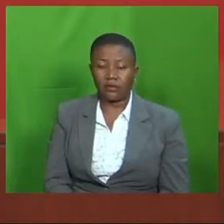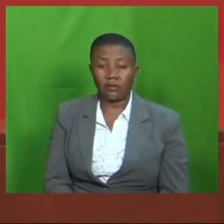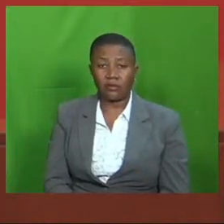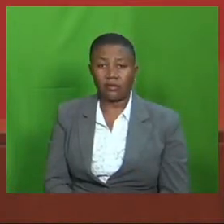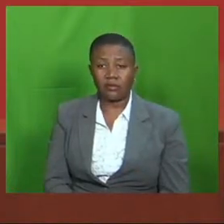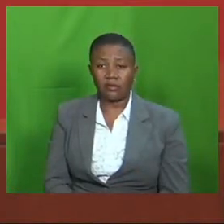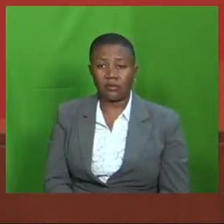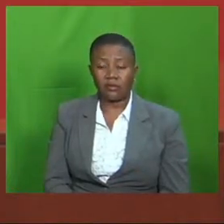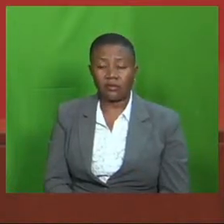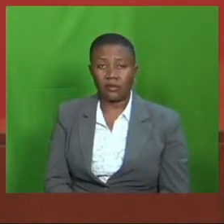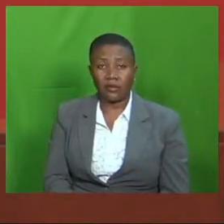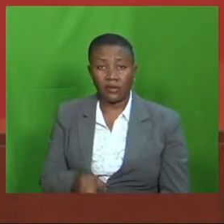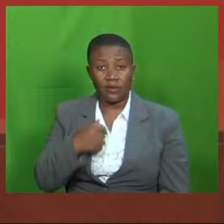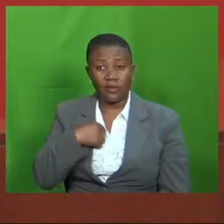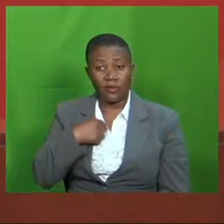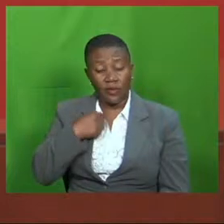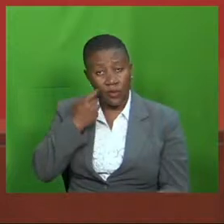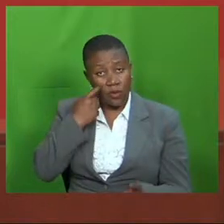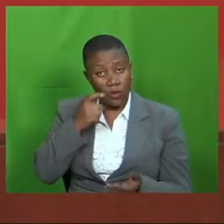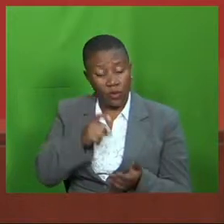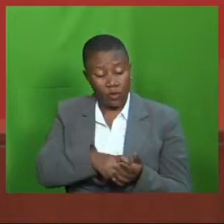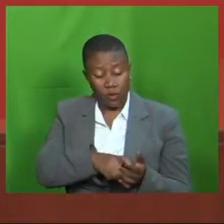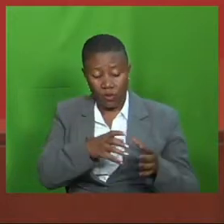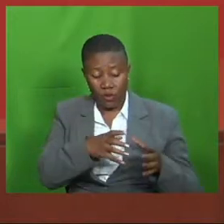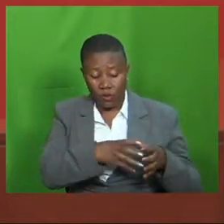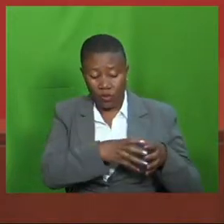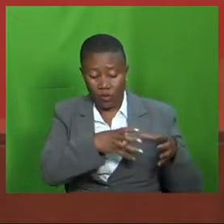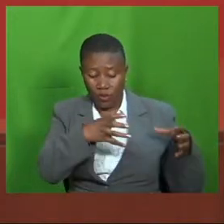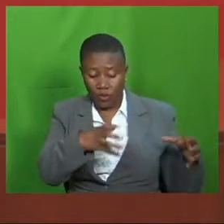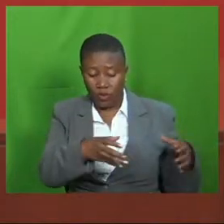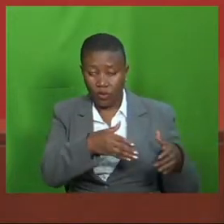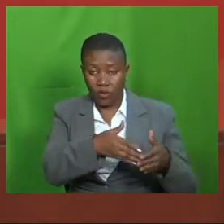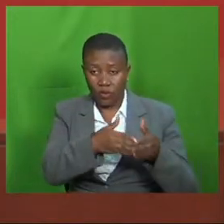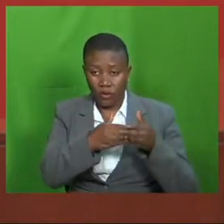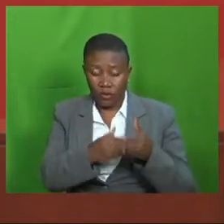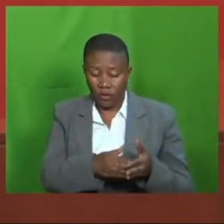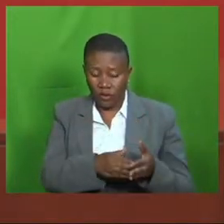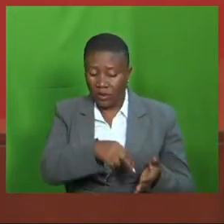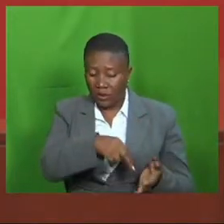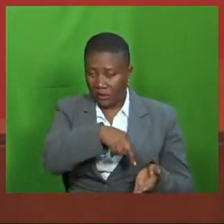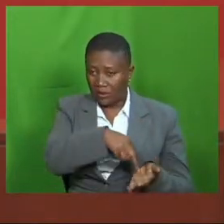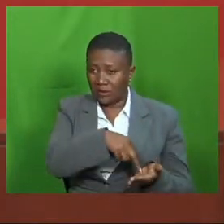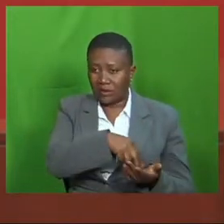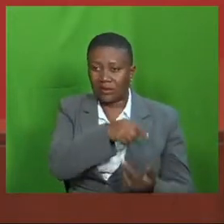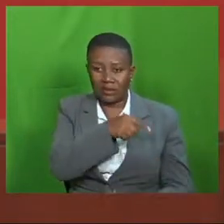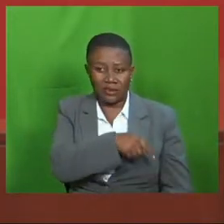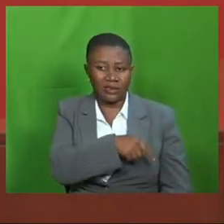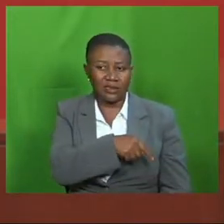recognize the majority leader. I see he's on his feet.